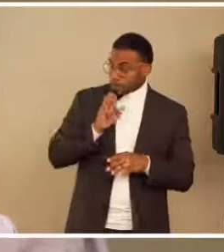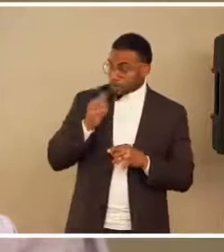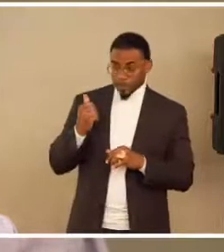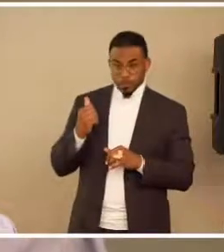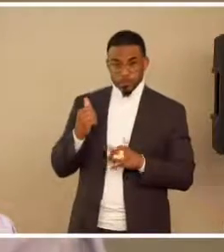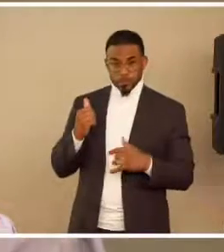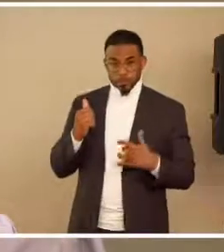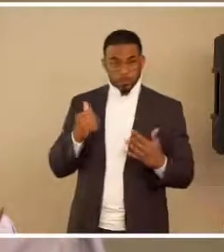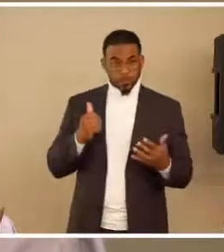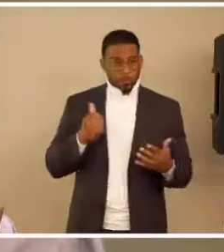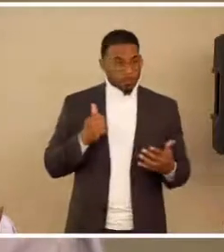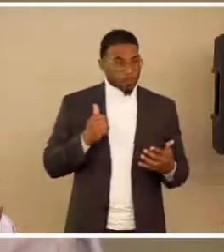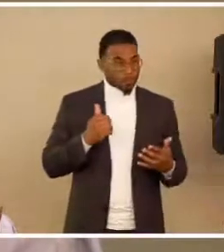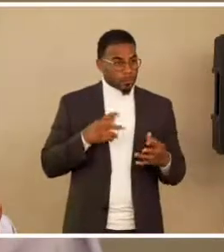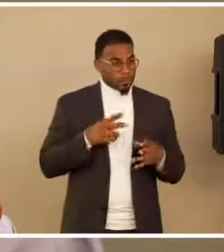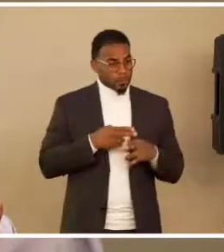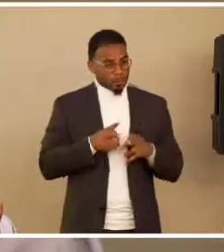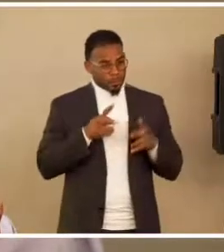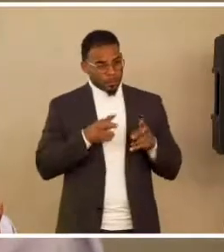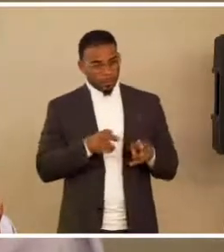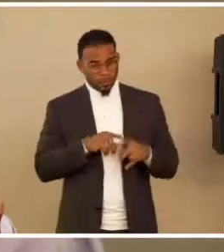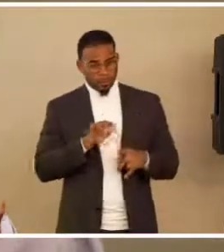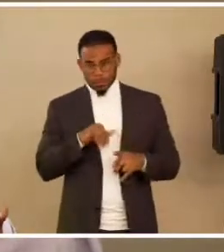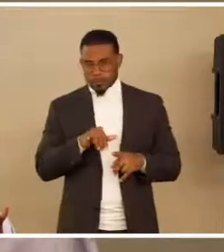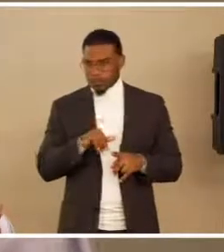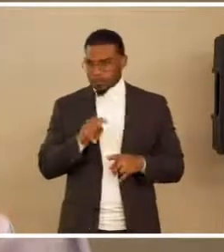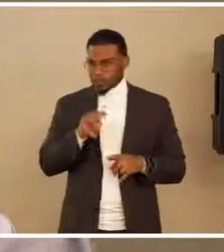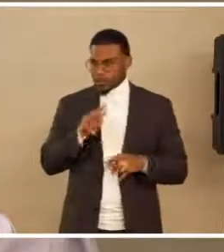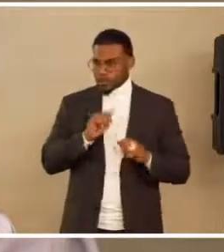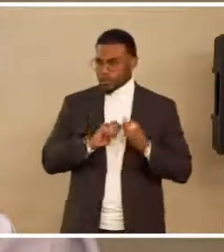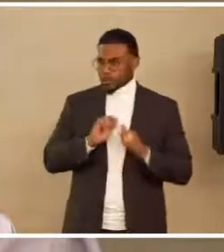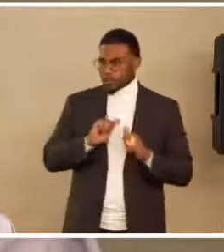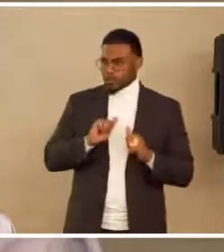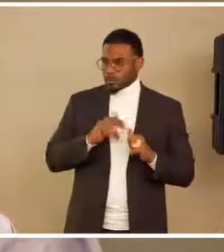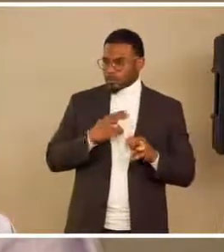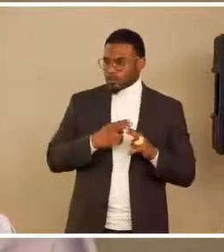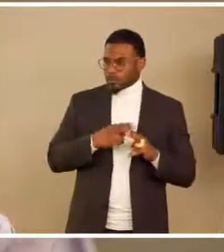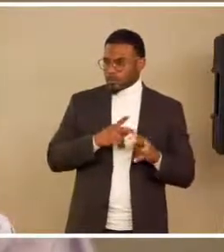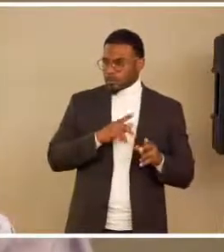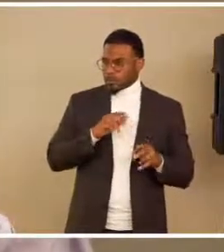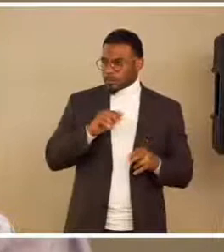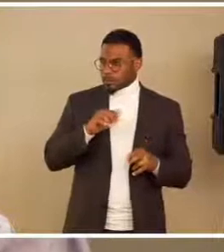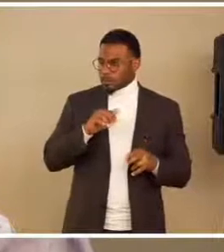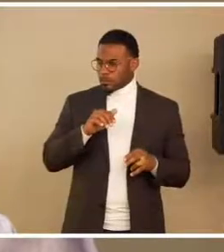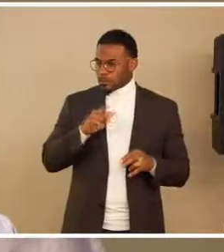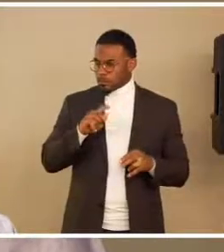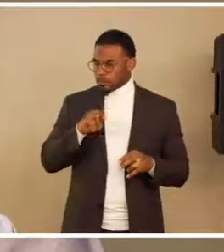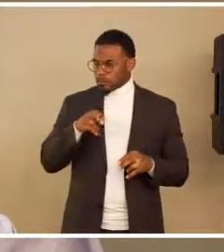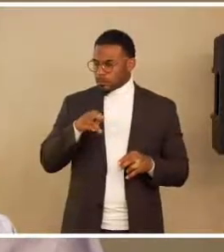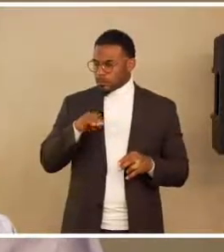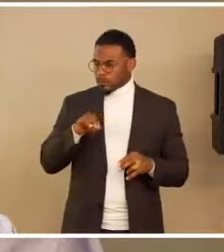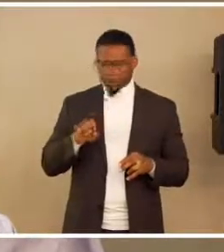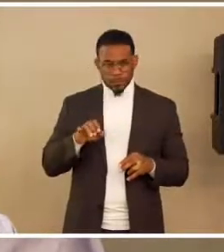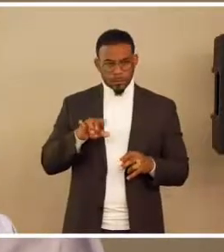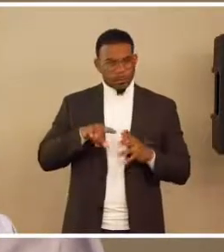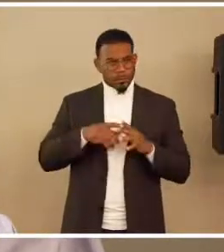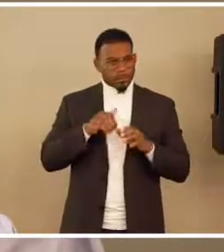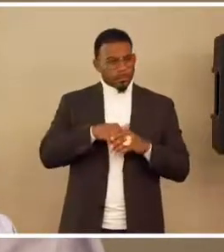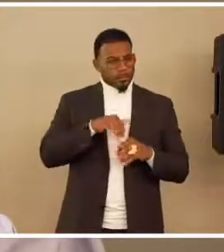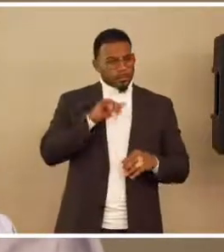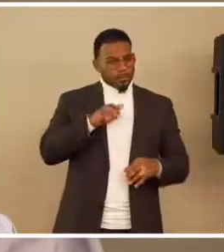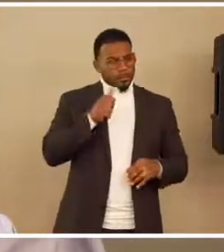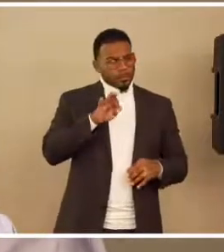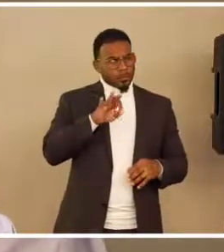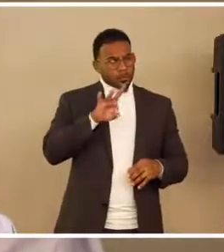was a short clip of that TV show that which name was Achopé, which started